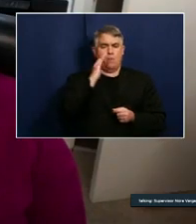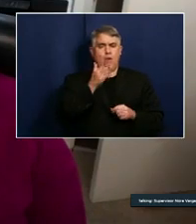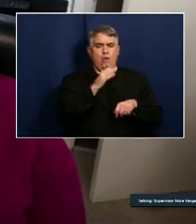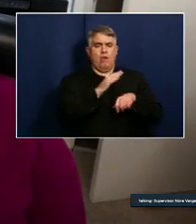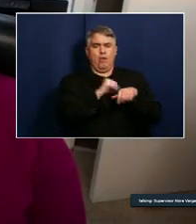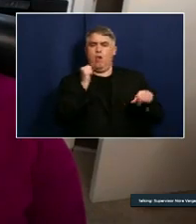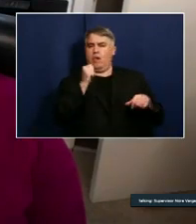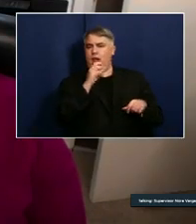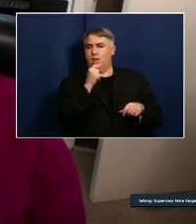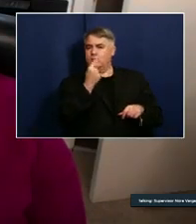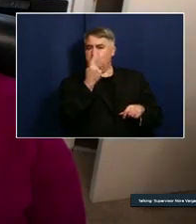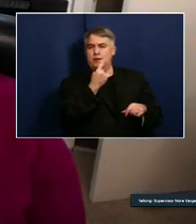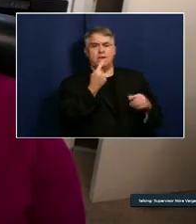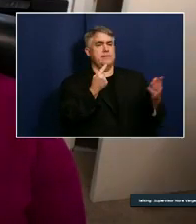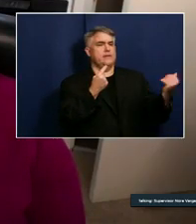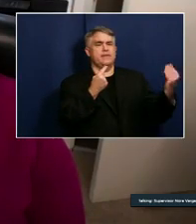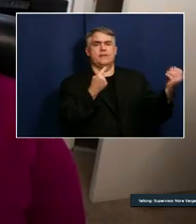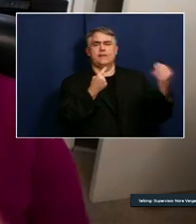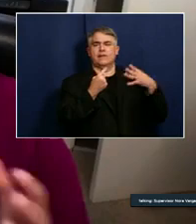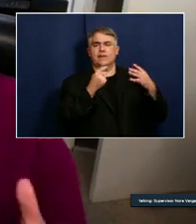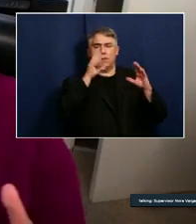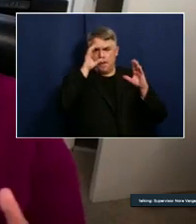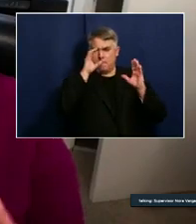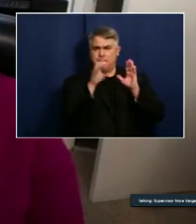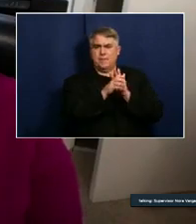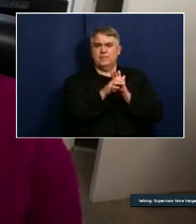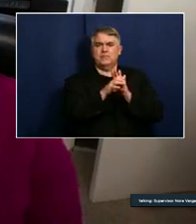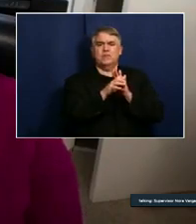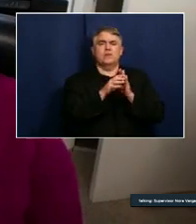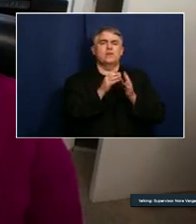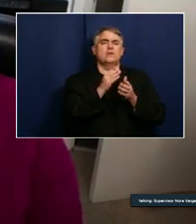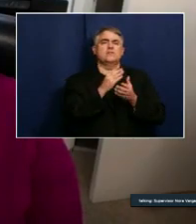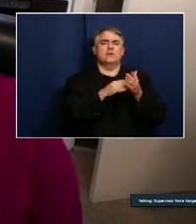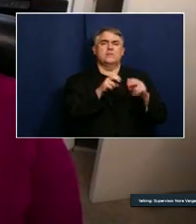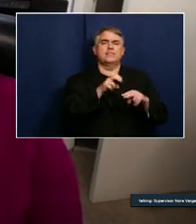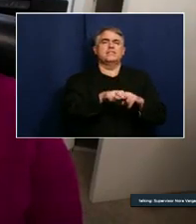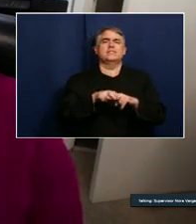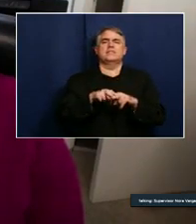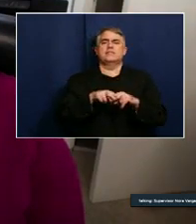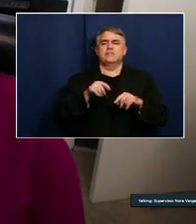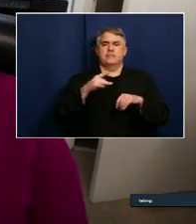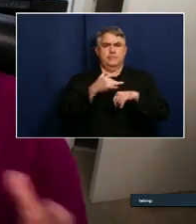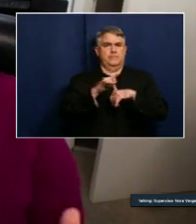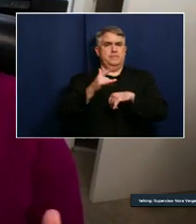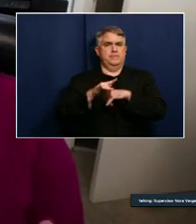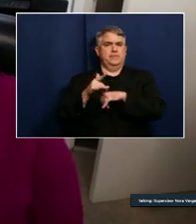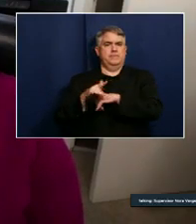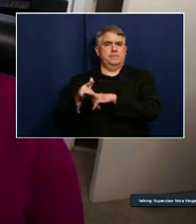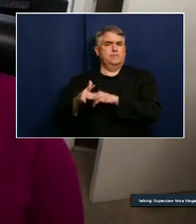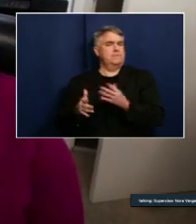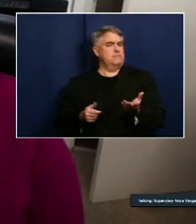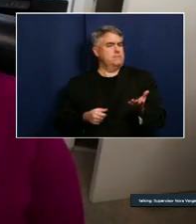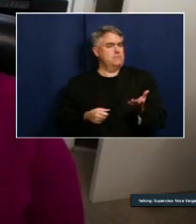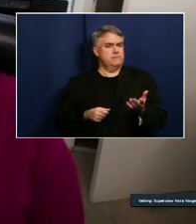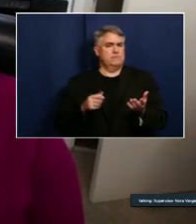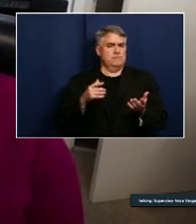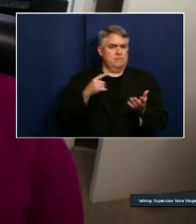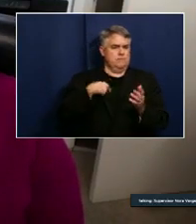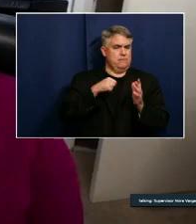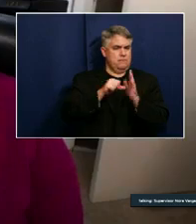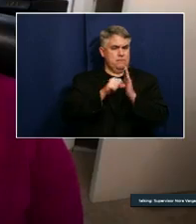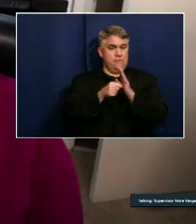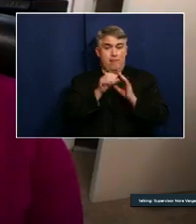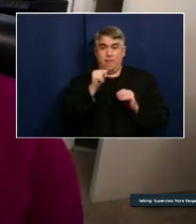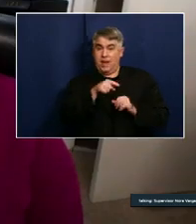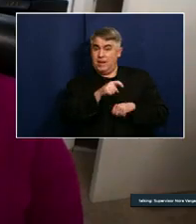out a picture of you know, some seats that were empty, and just to highlight that it was partly because at that time